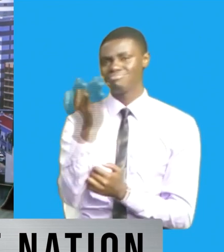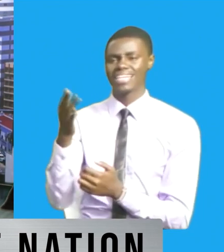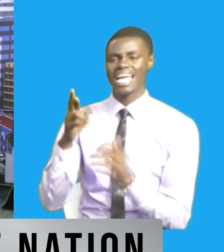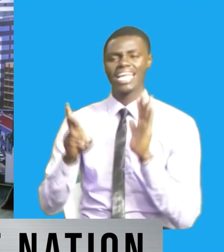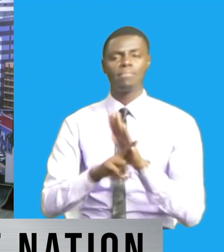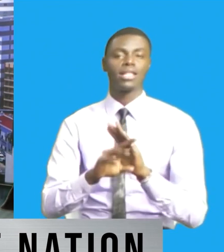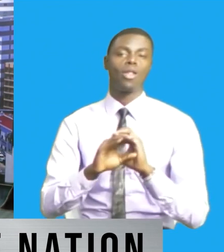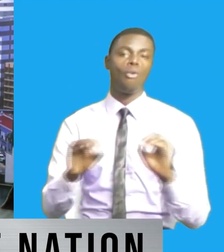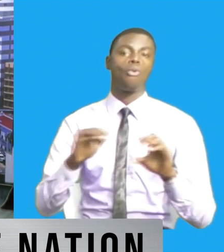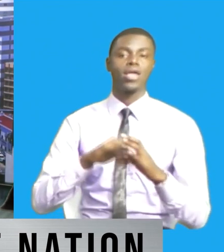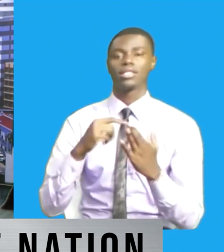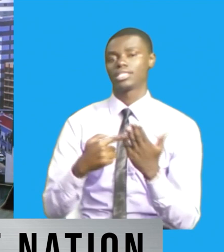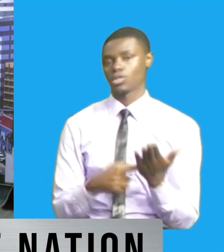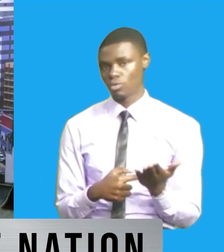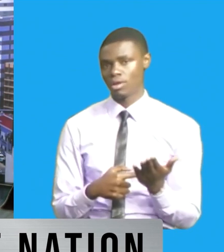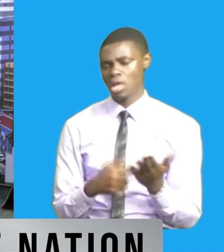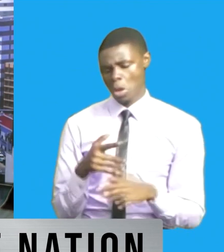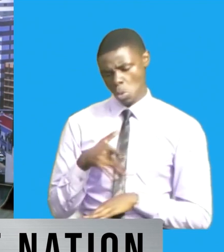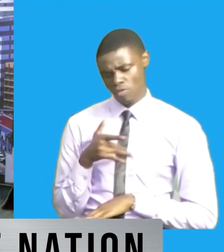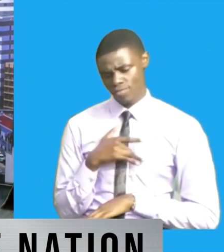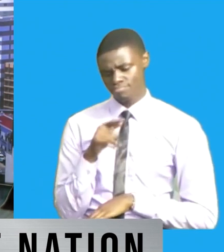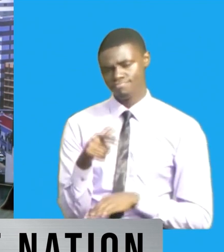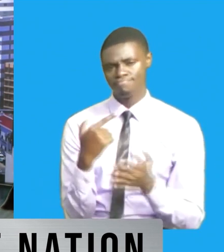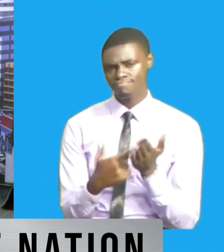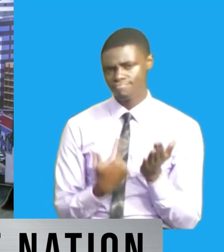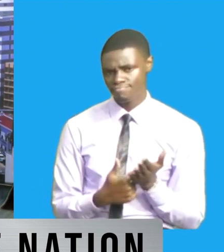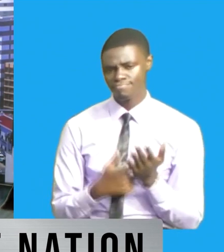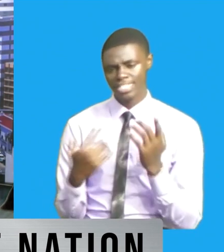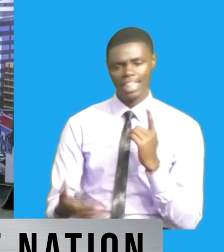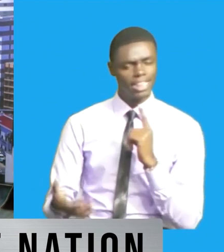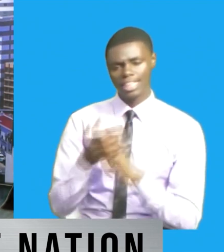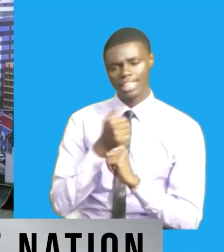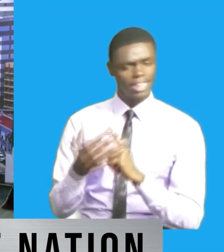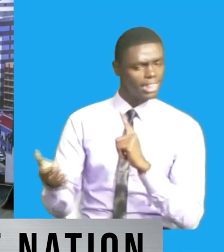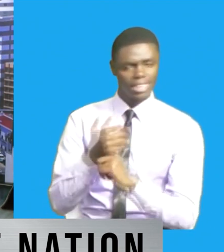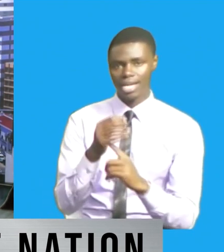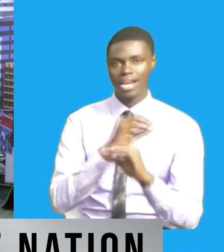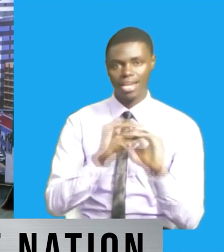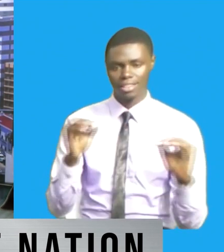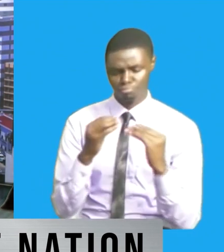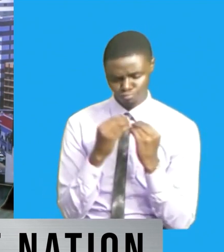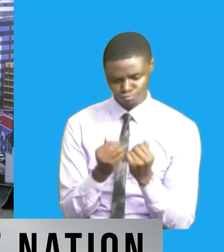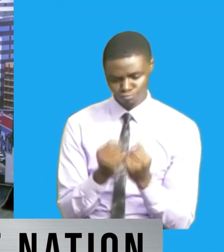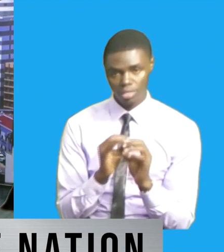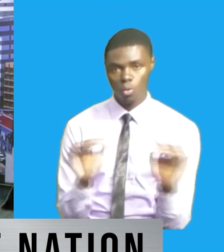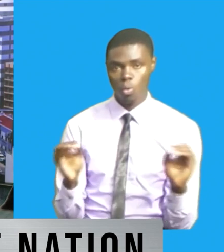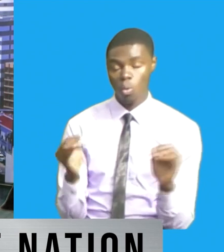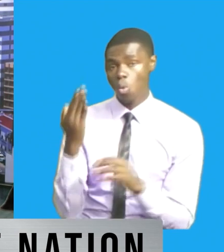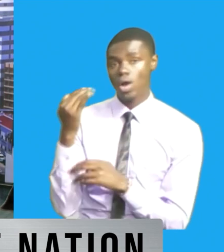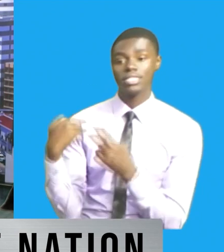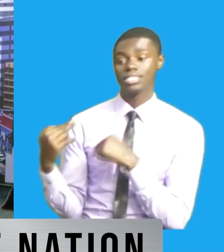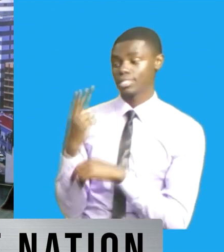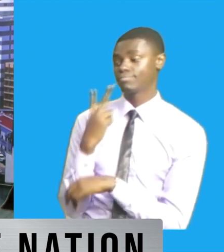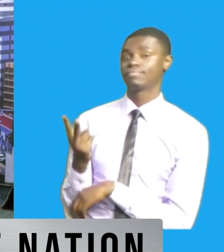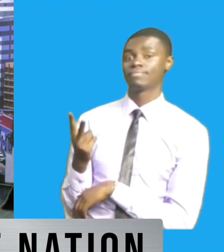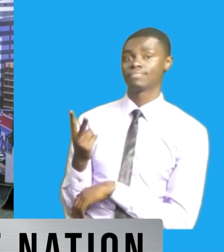represented in these discussions. We feel that these discussions might not really bear fruit. This is because of history.